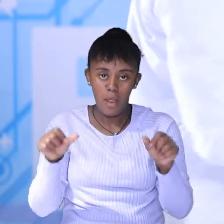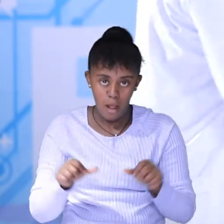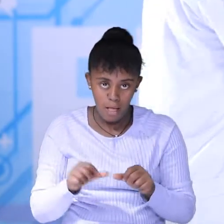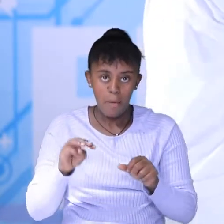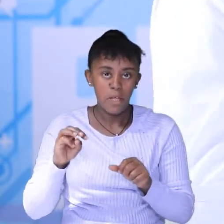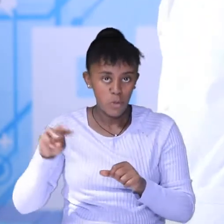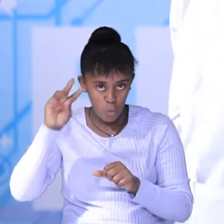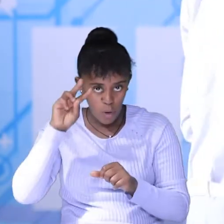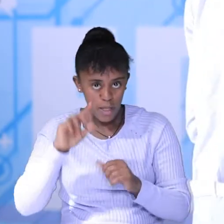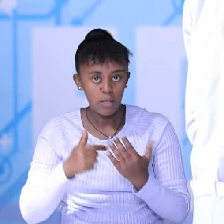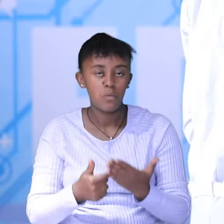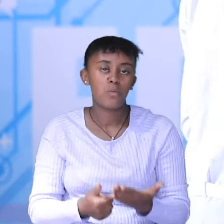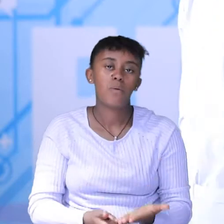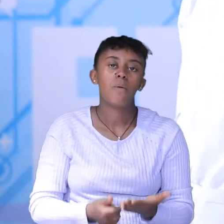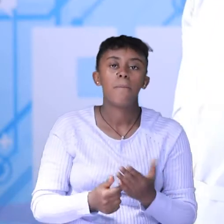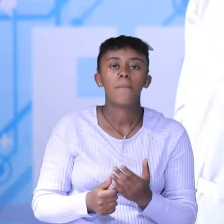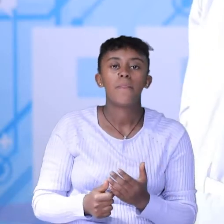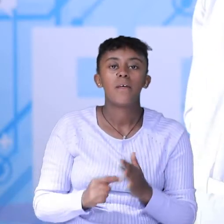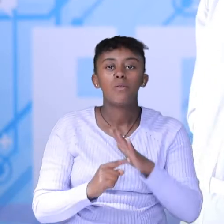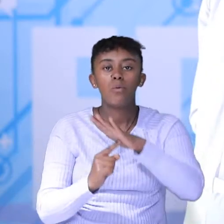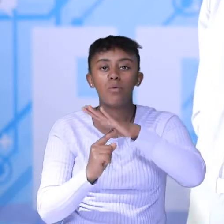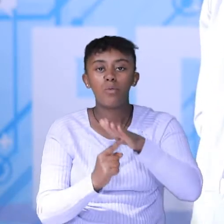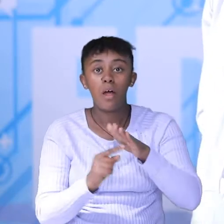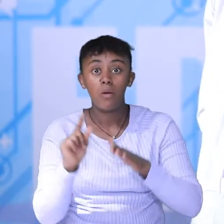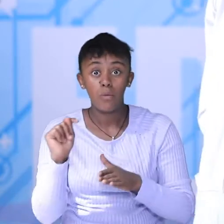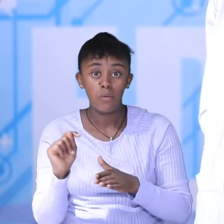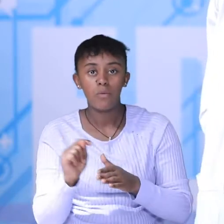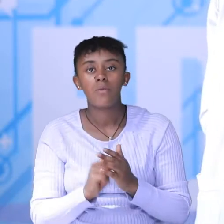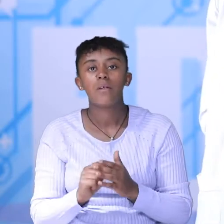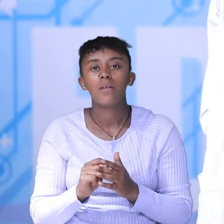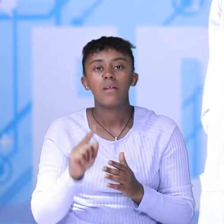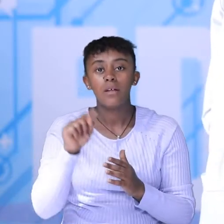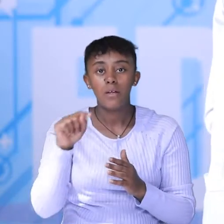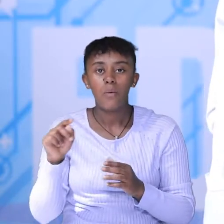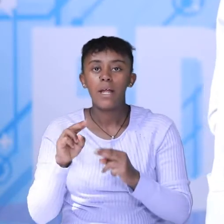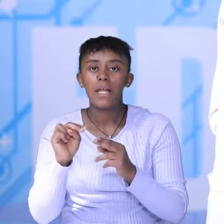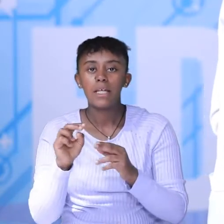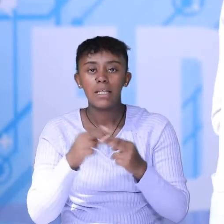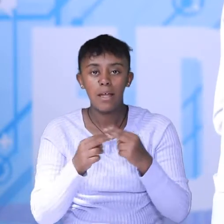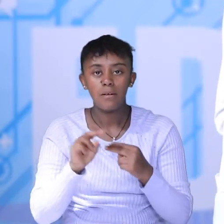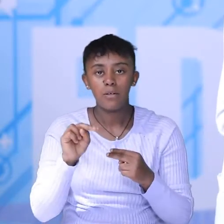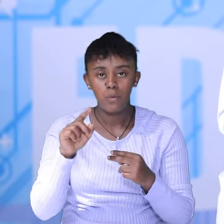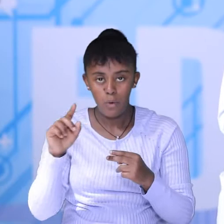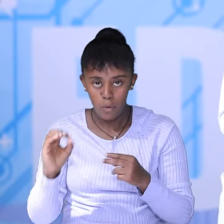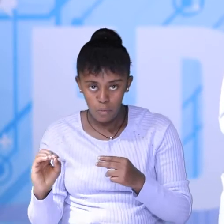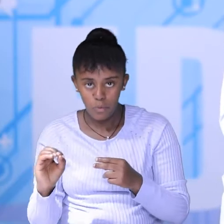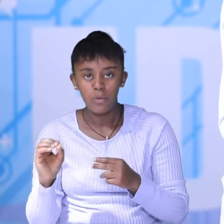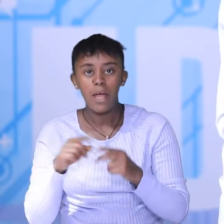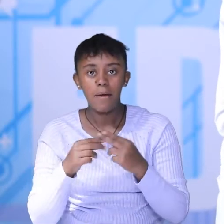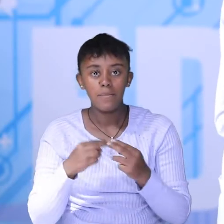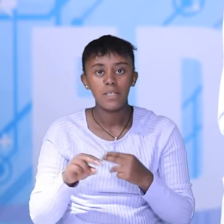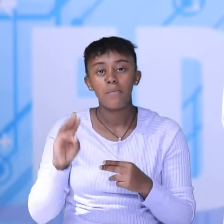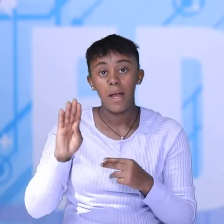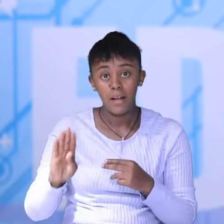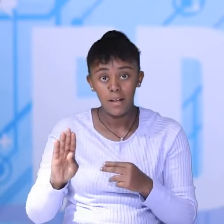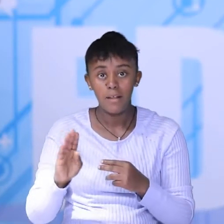squared. And it's also possible to determine the torque tau, tau as mu n times mu naught times magnetic field